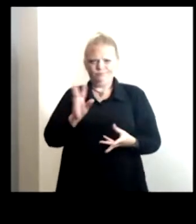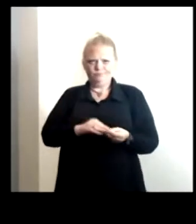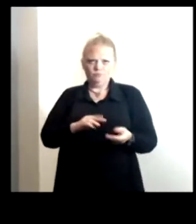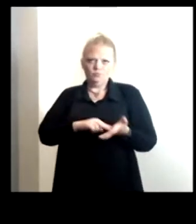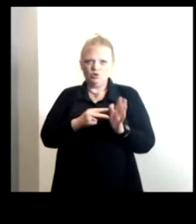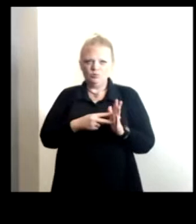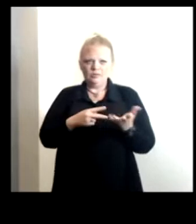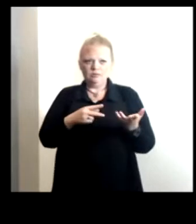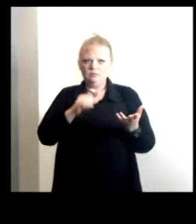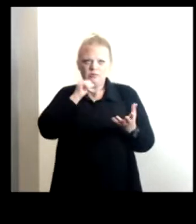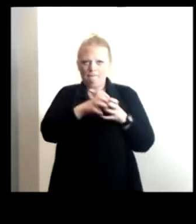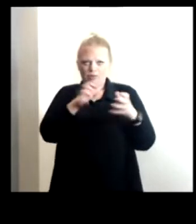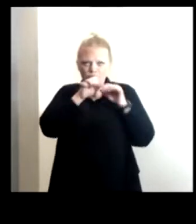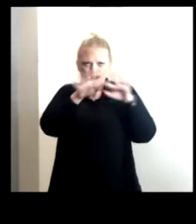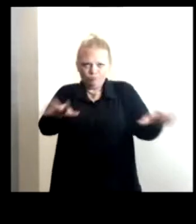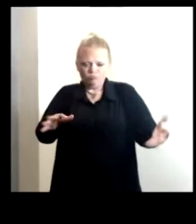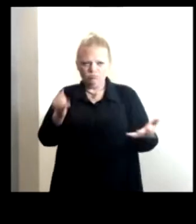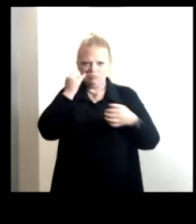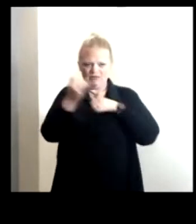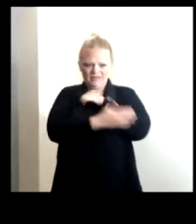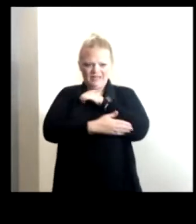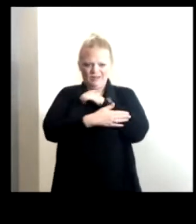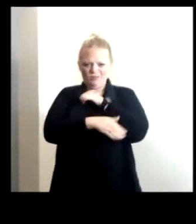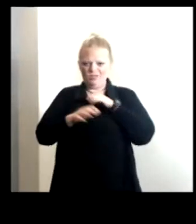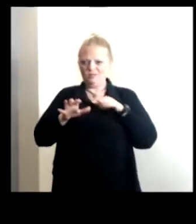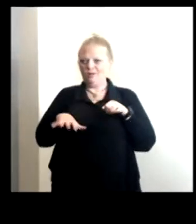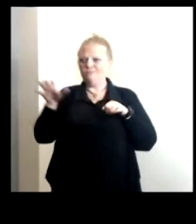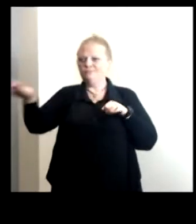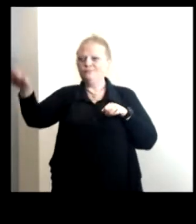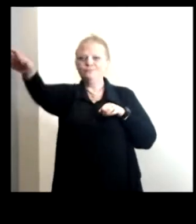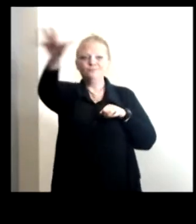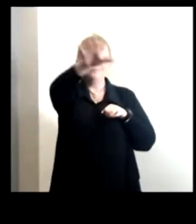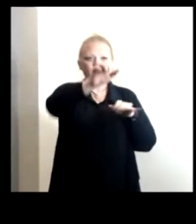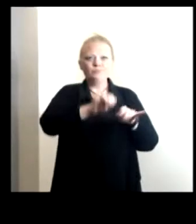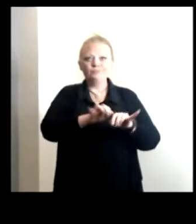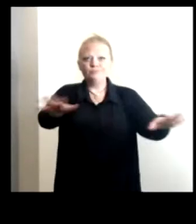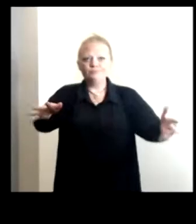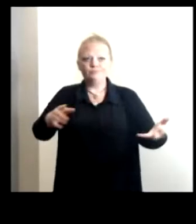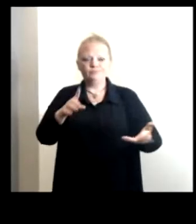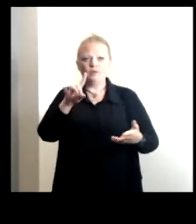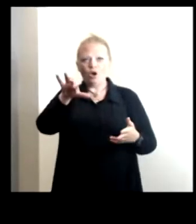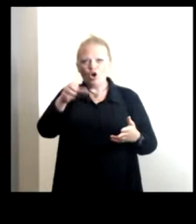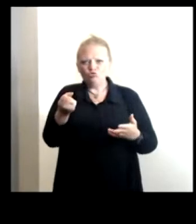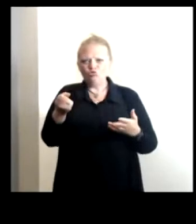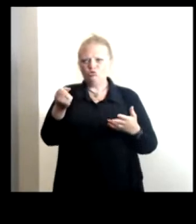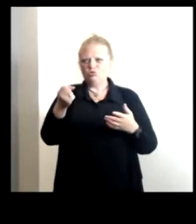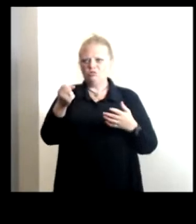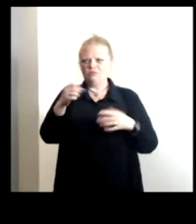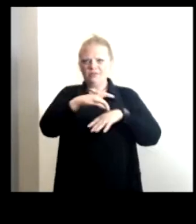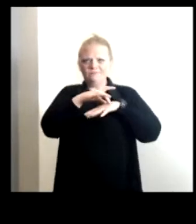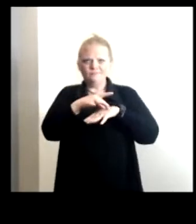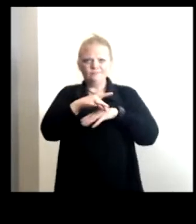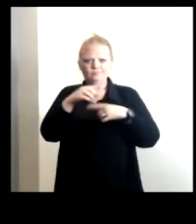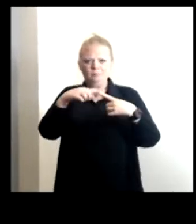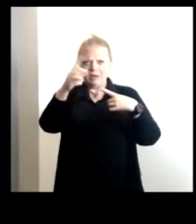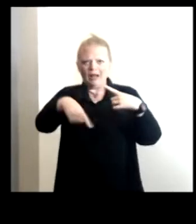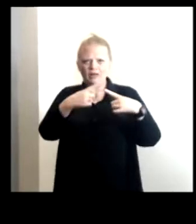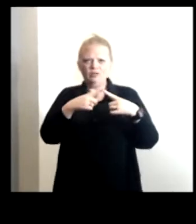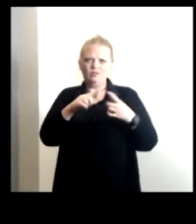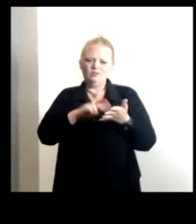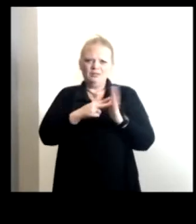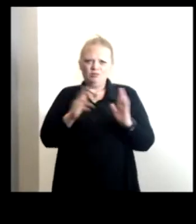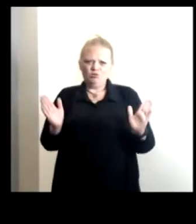risk of transmission if you have a county that's spread out over hundreds of geographic miles, but you have a small